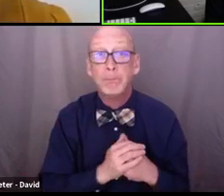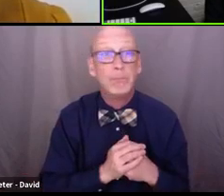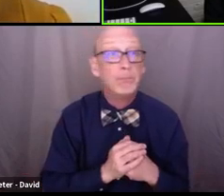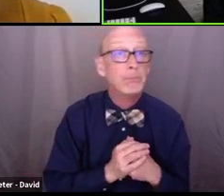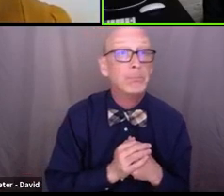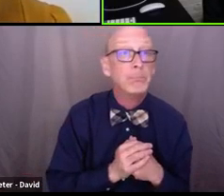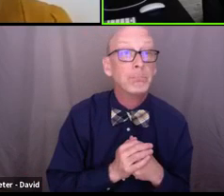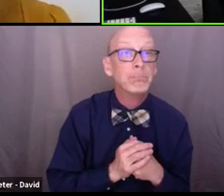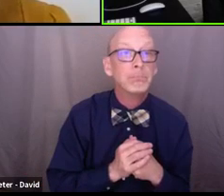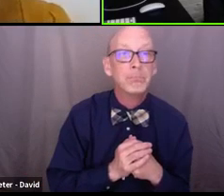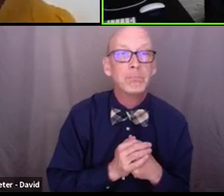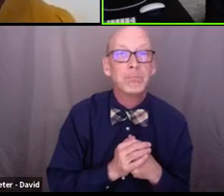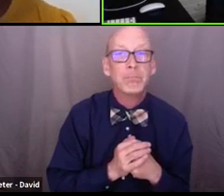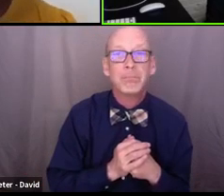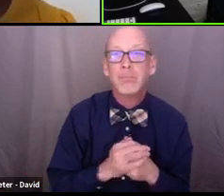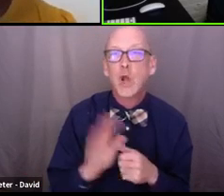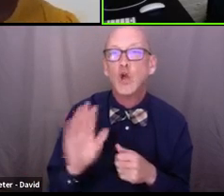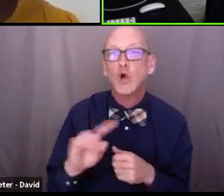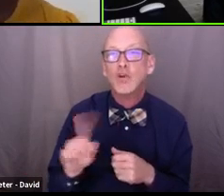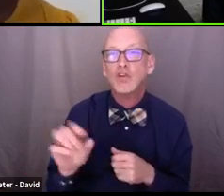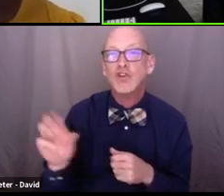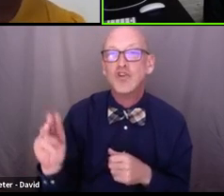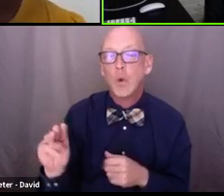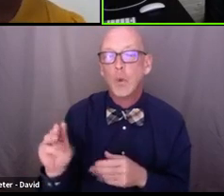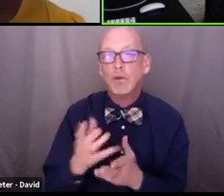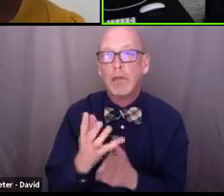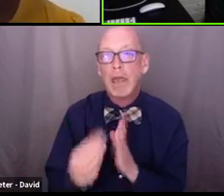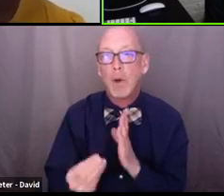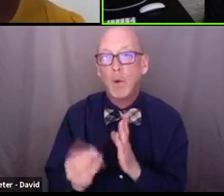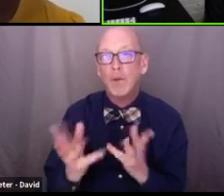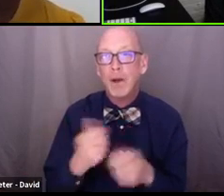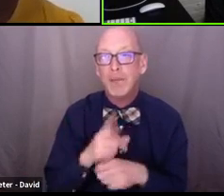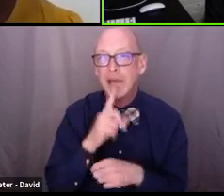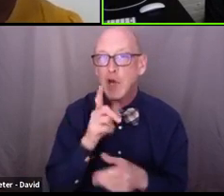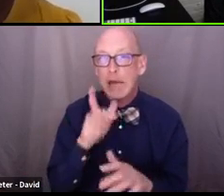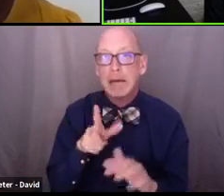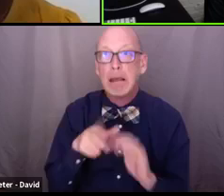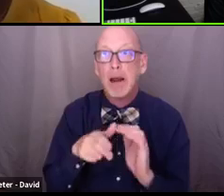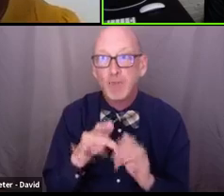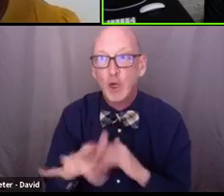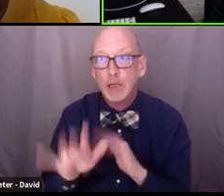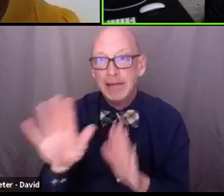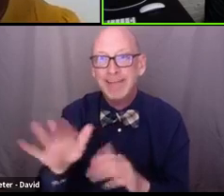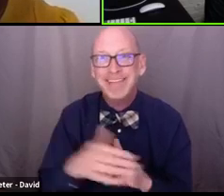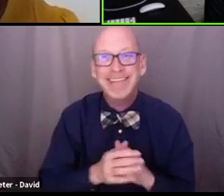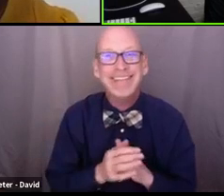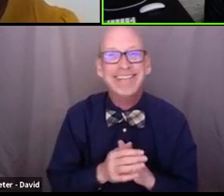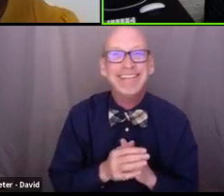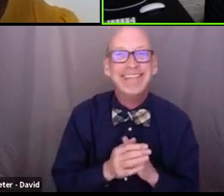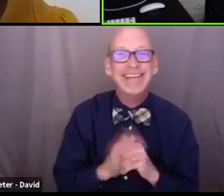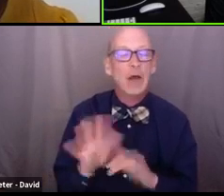Oh, your Zoom was going out a little bit at the end there, so I wanted to make sure I didn't cut you off early. I